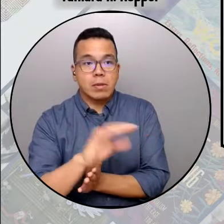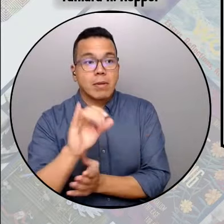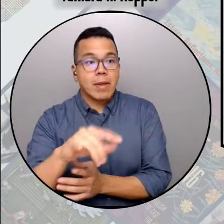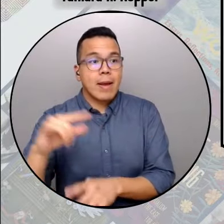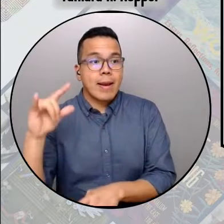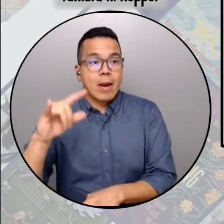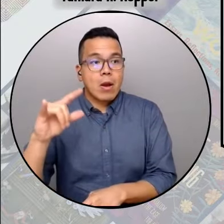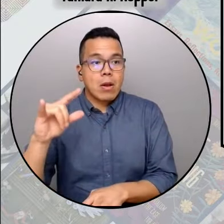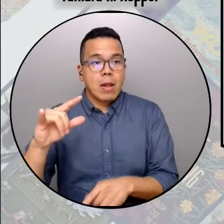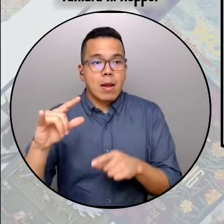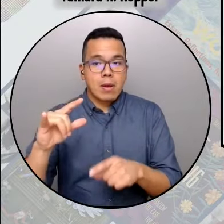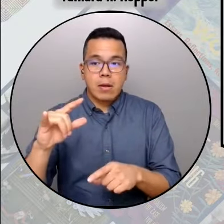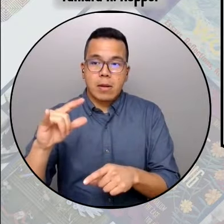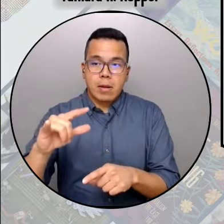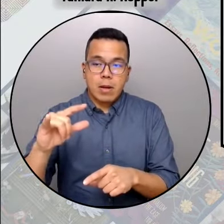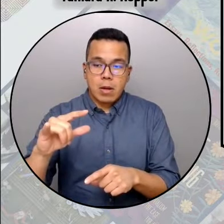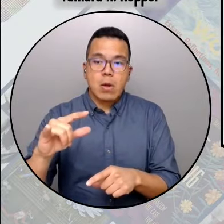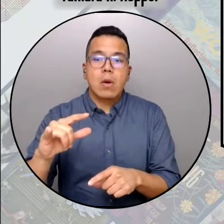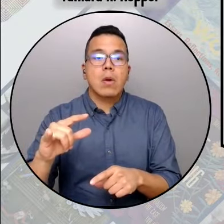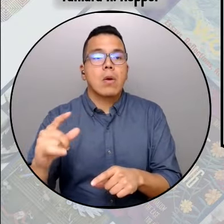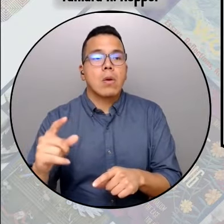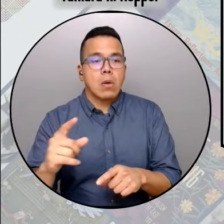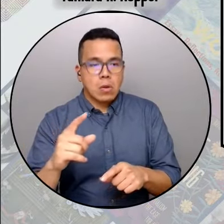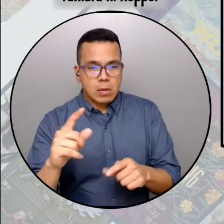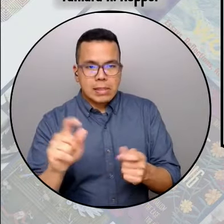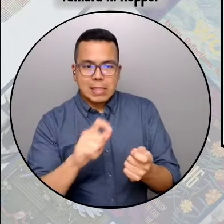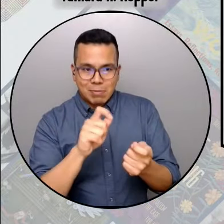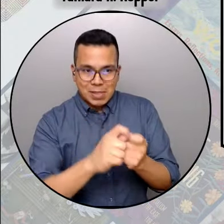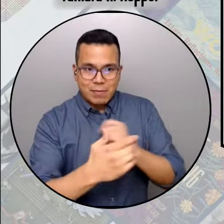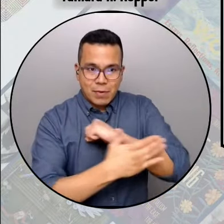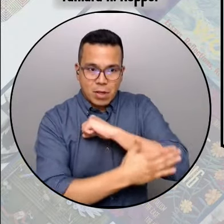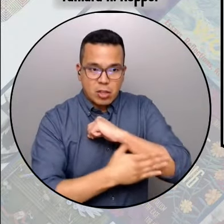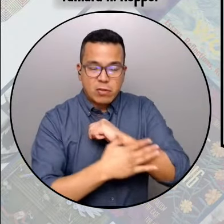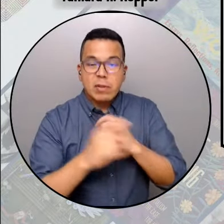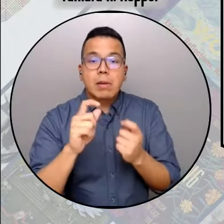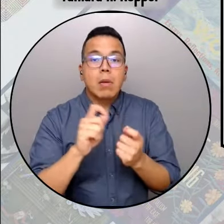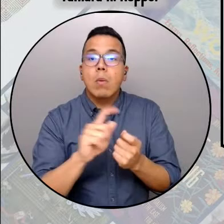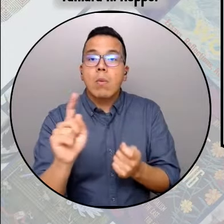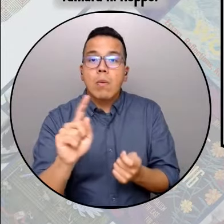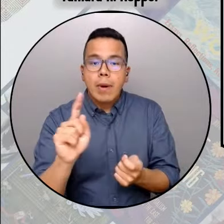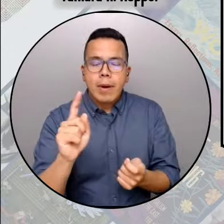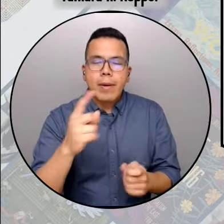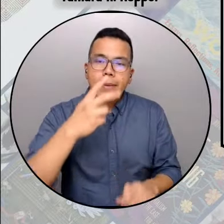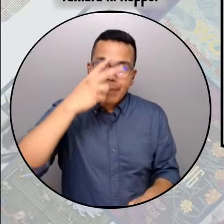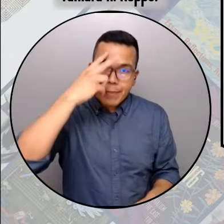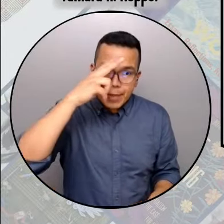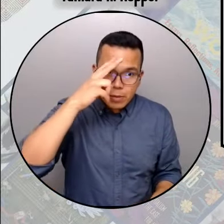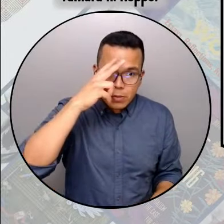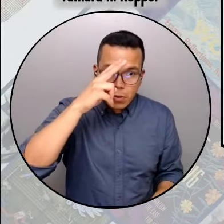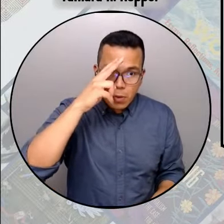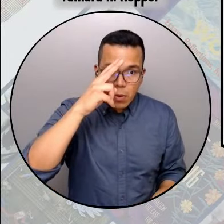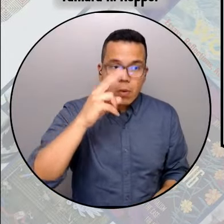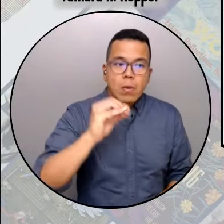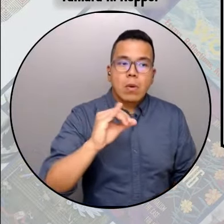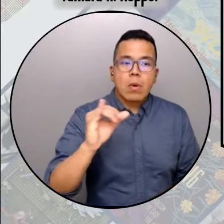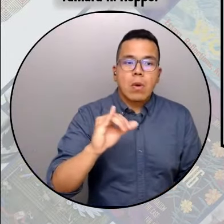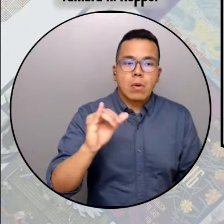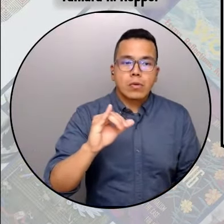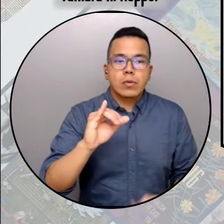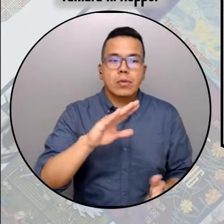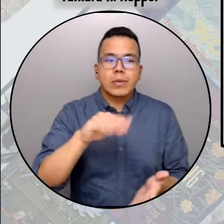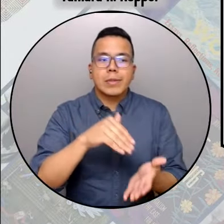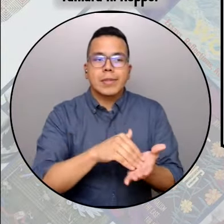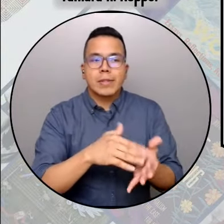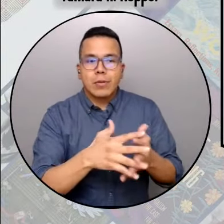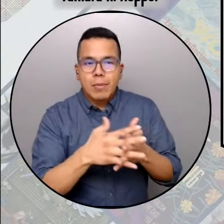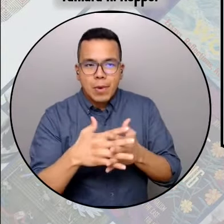or air operations goes to certain countries, particularly in the US into Mexico, as well as into